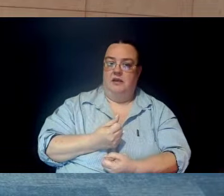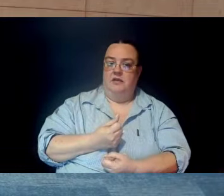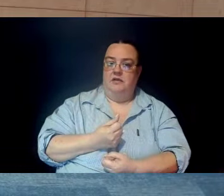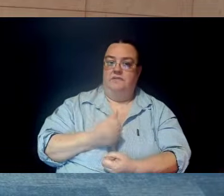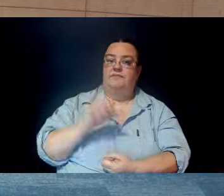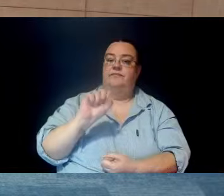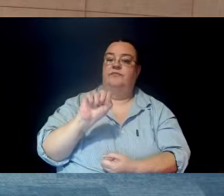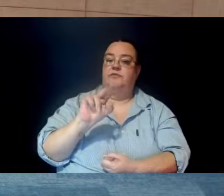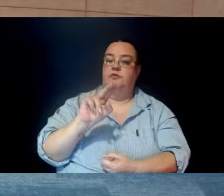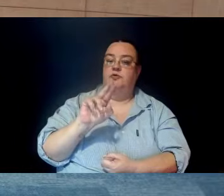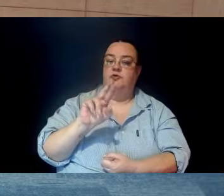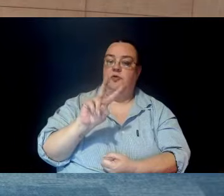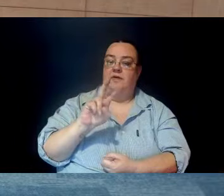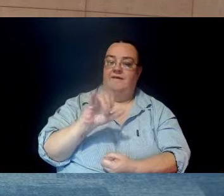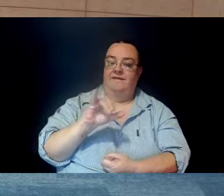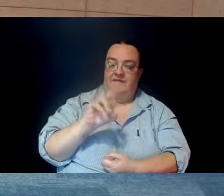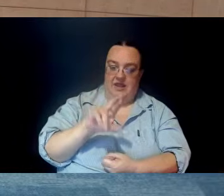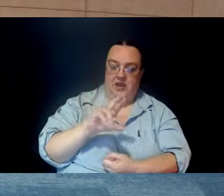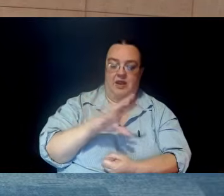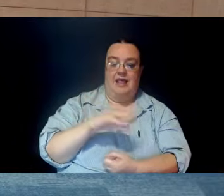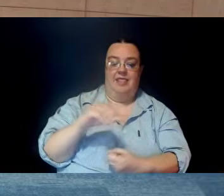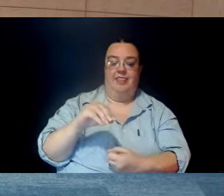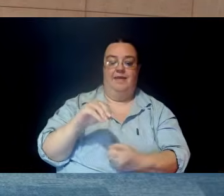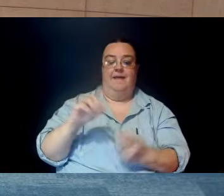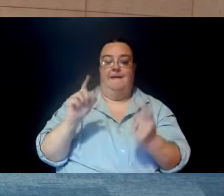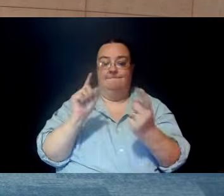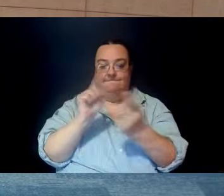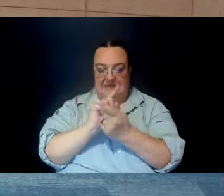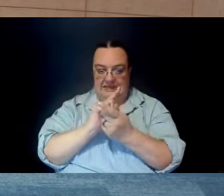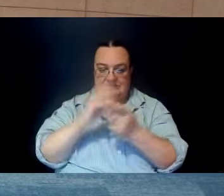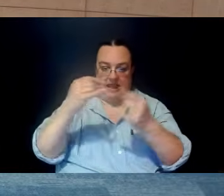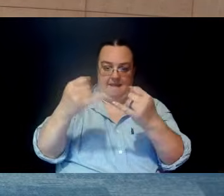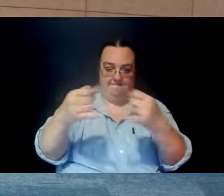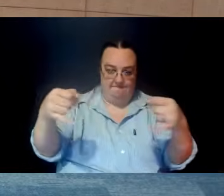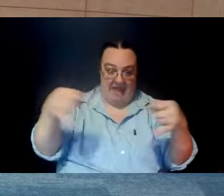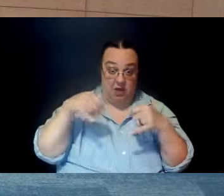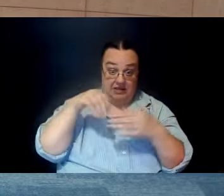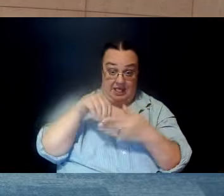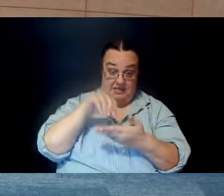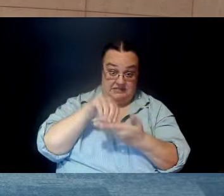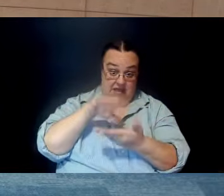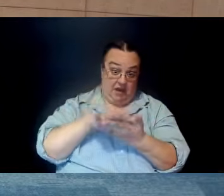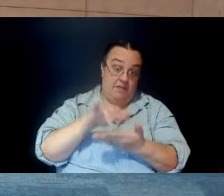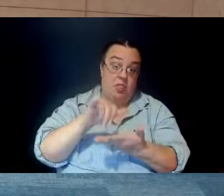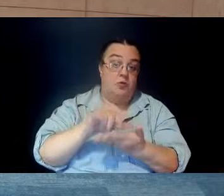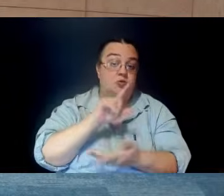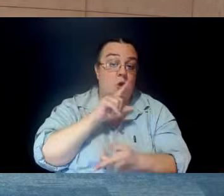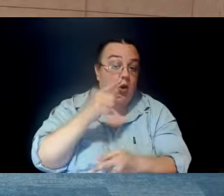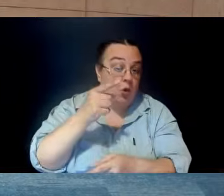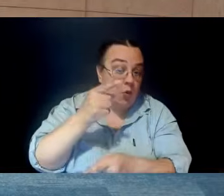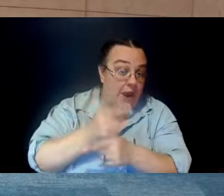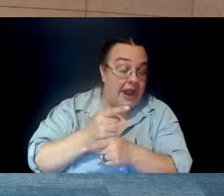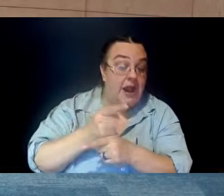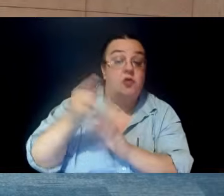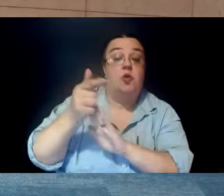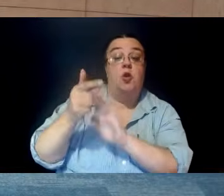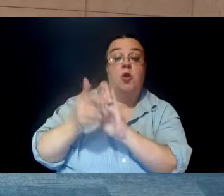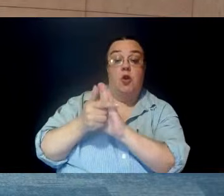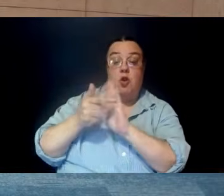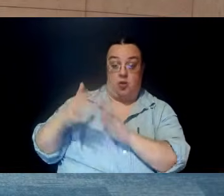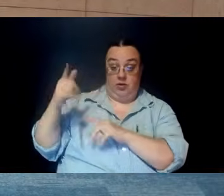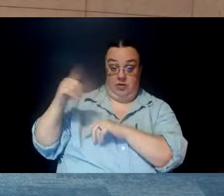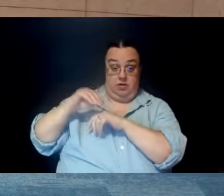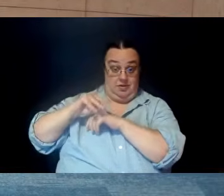surveyor and the meets and bounds are correct in the document. So his advice to the town has been